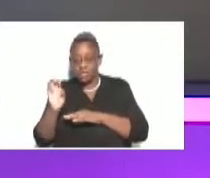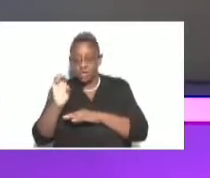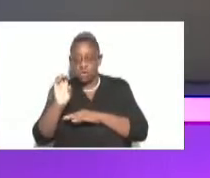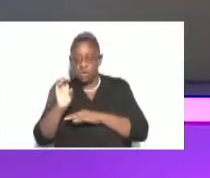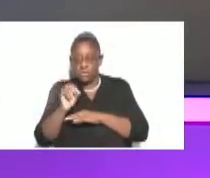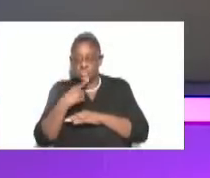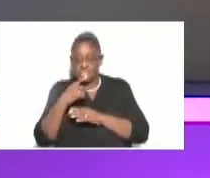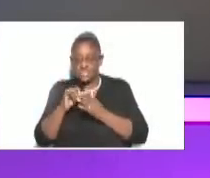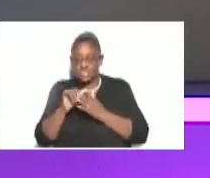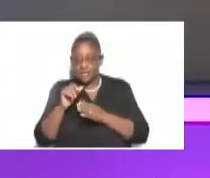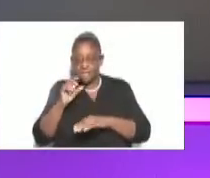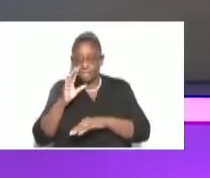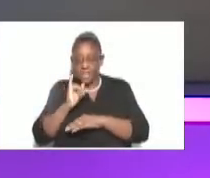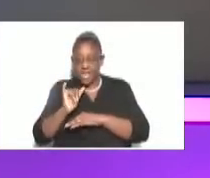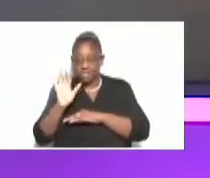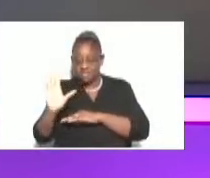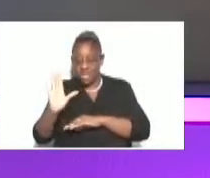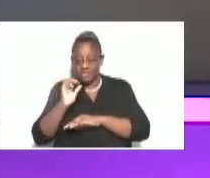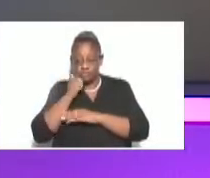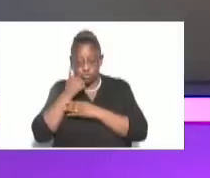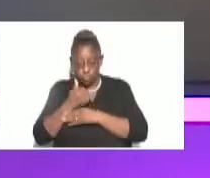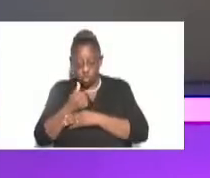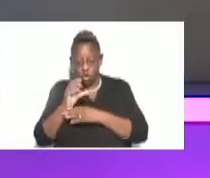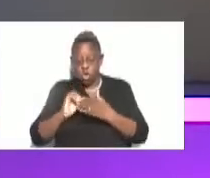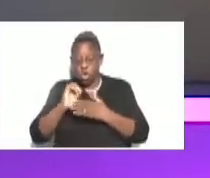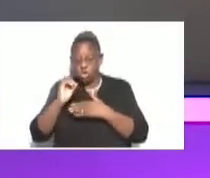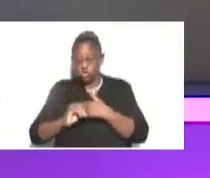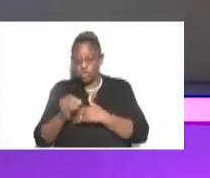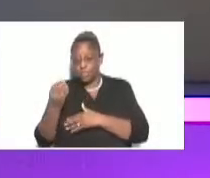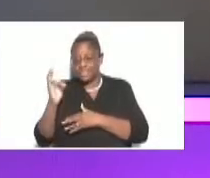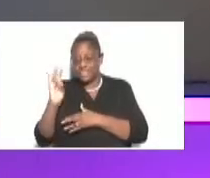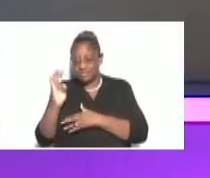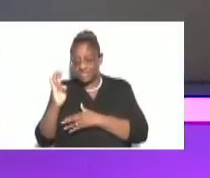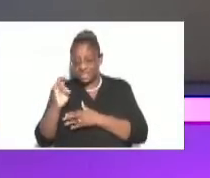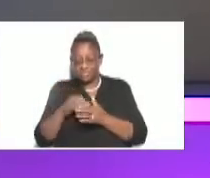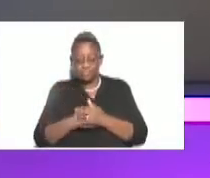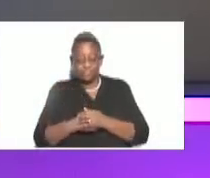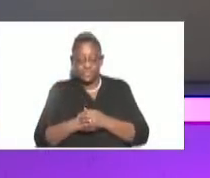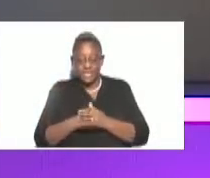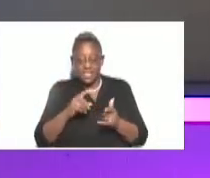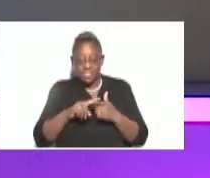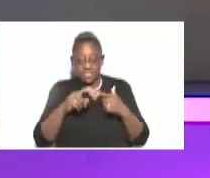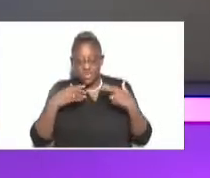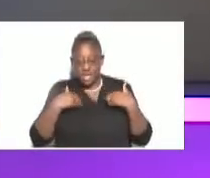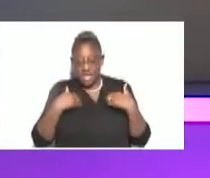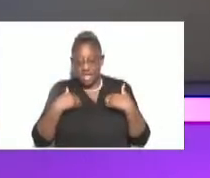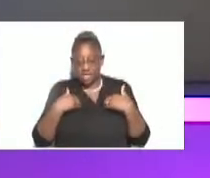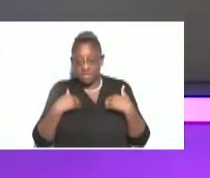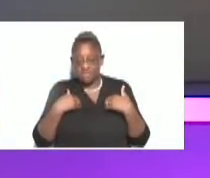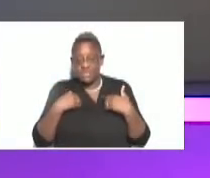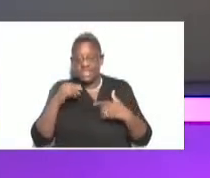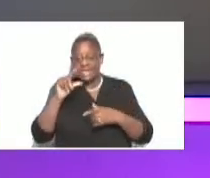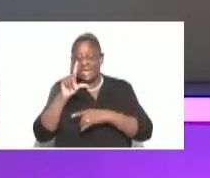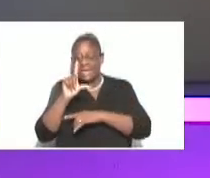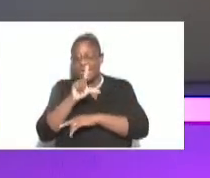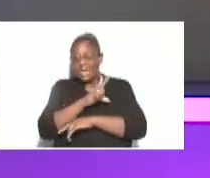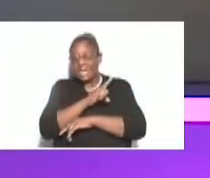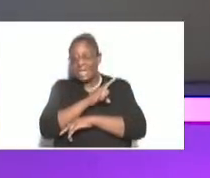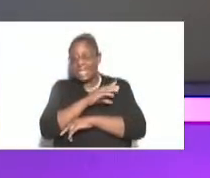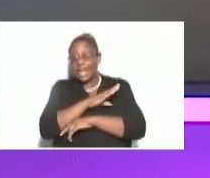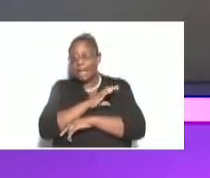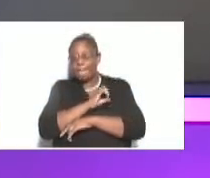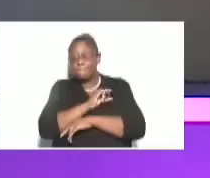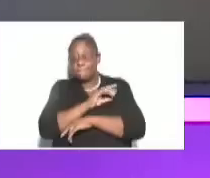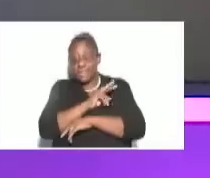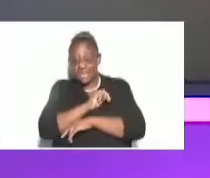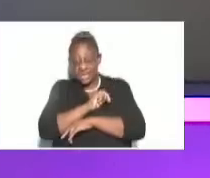fnmbahamas.org by 5 p.m. tomorrow, and that's October 17th. Meanwhile, outspoken Coalition of Independence leader Lincoln Bain has also thrown